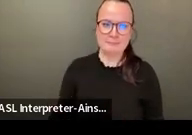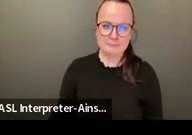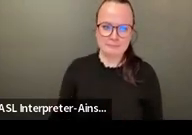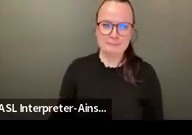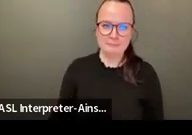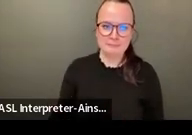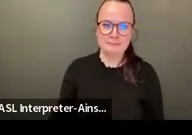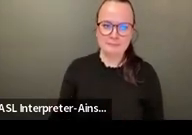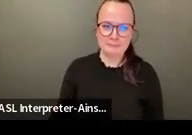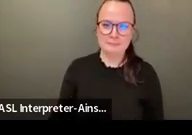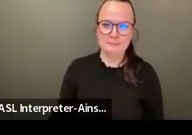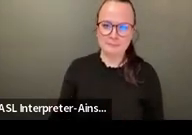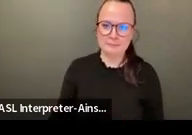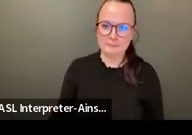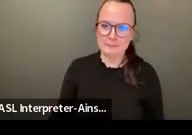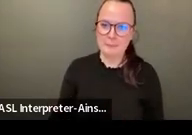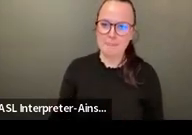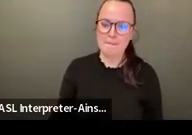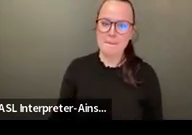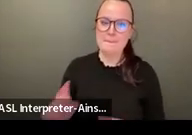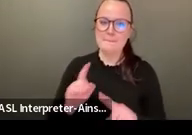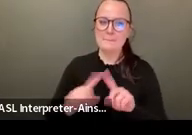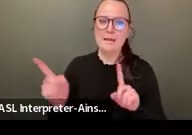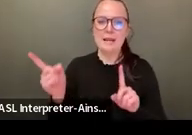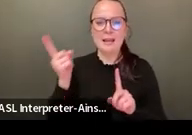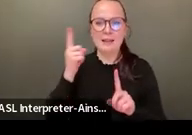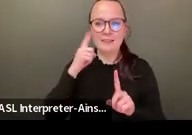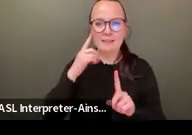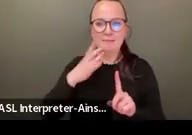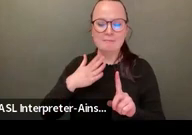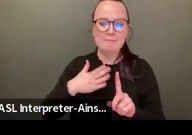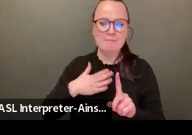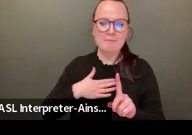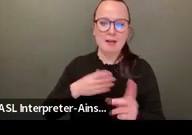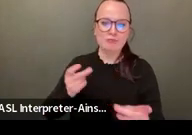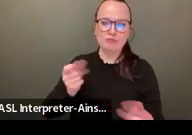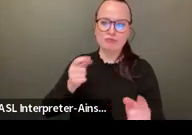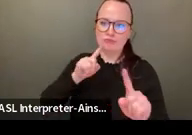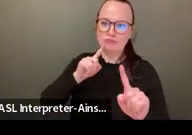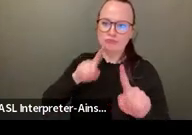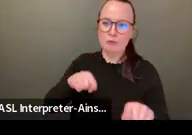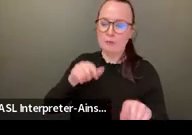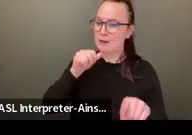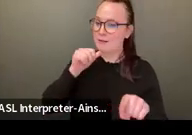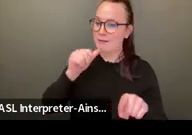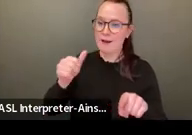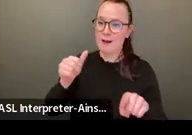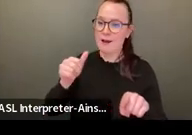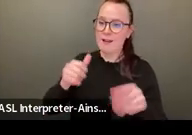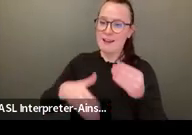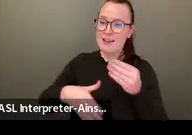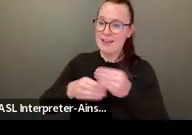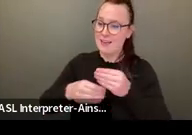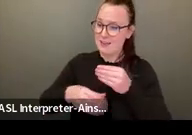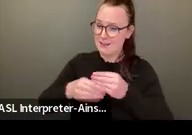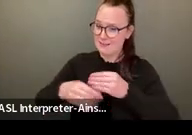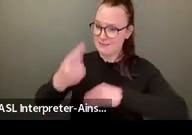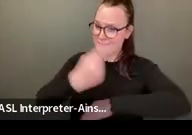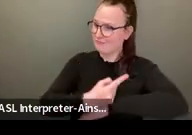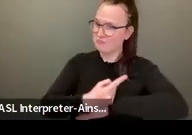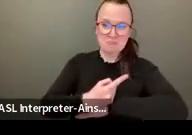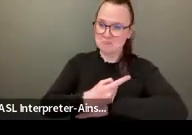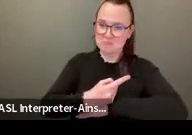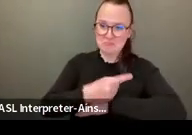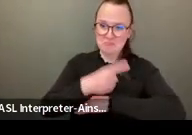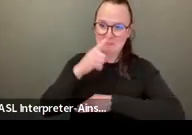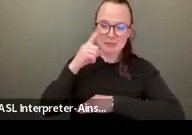But I think that my knee-jerk reaction would be I wouldn't give myself that extra day because you're going to lose it